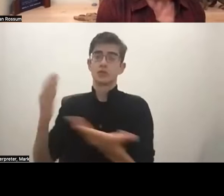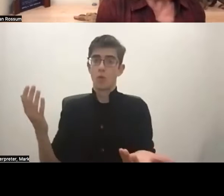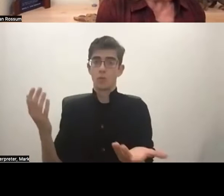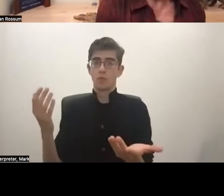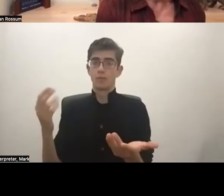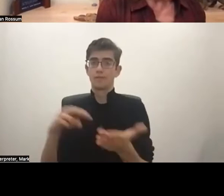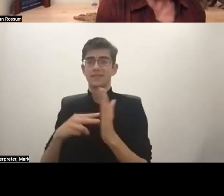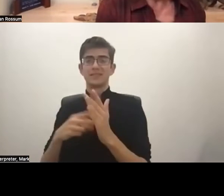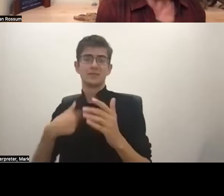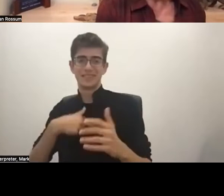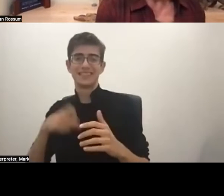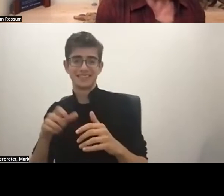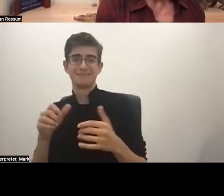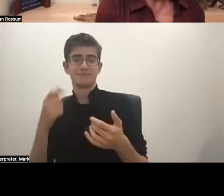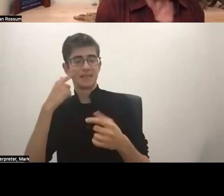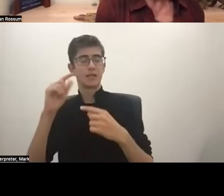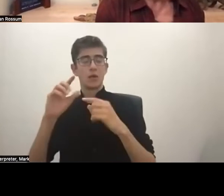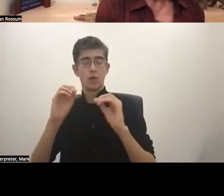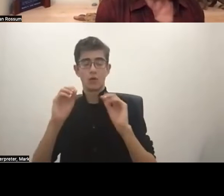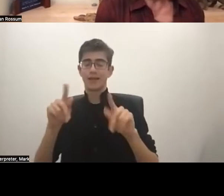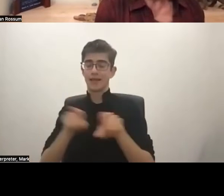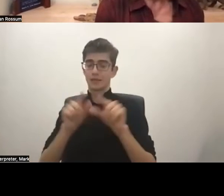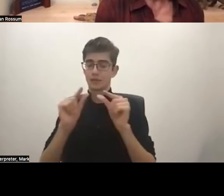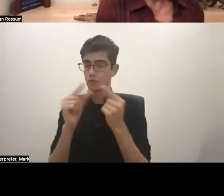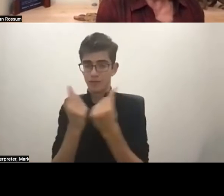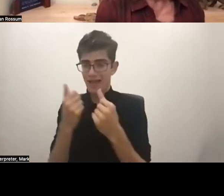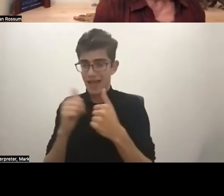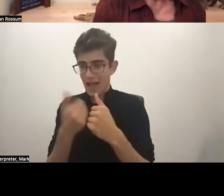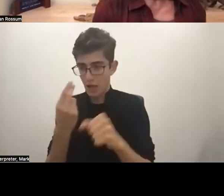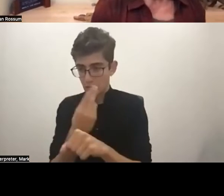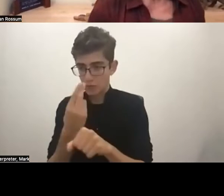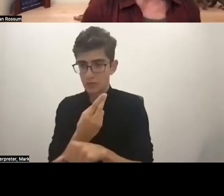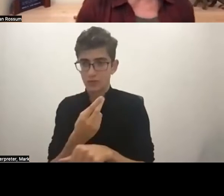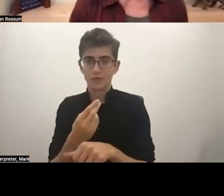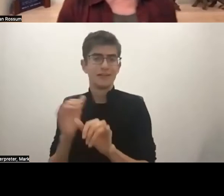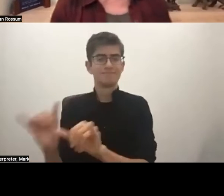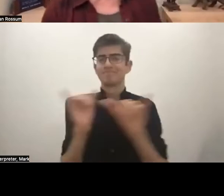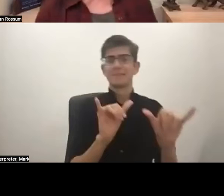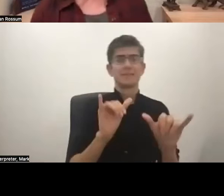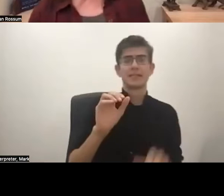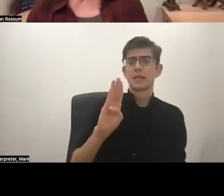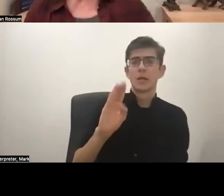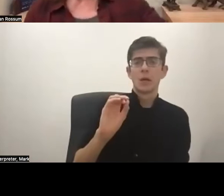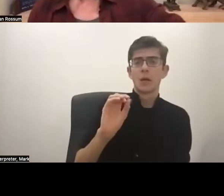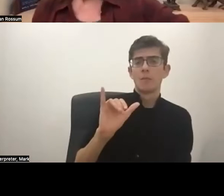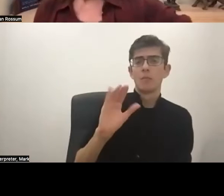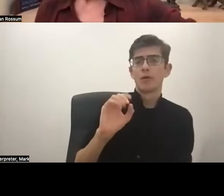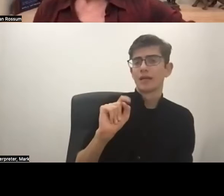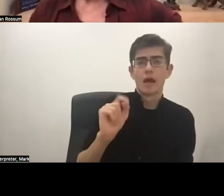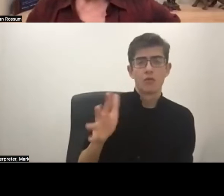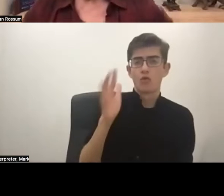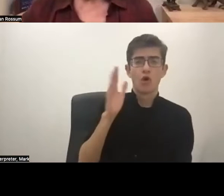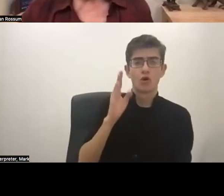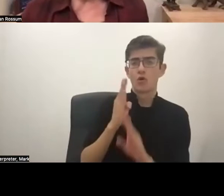use this tool, right? How best to use a tool like a boycott with the Montgomery bus boycotts. That was an arc that was building